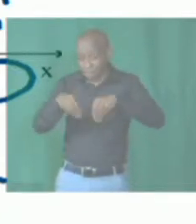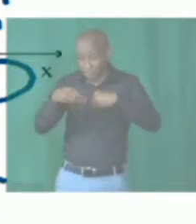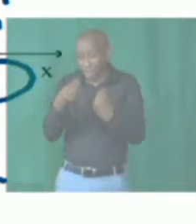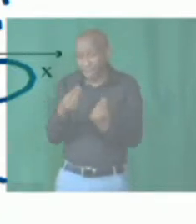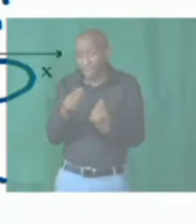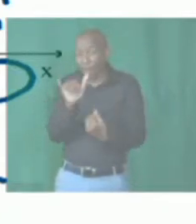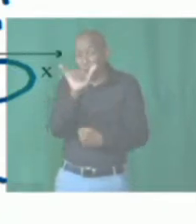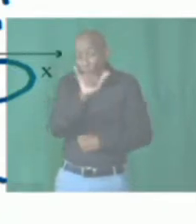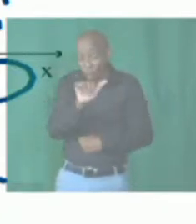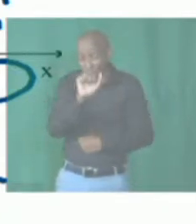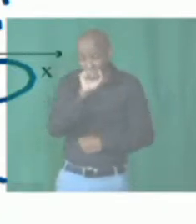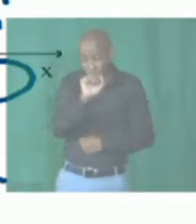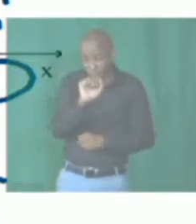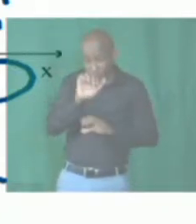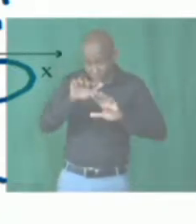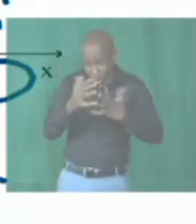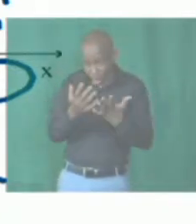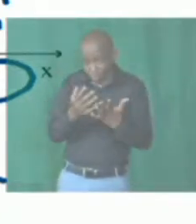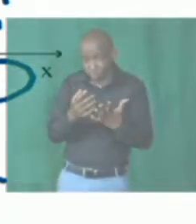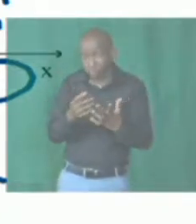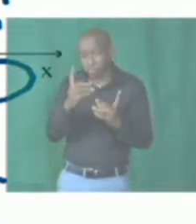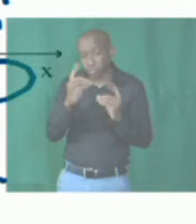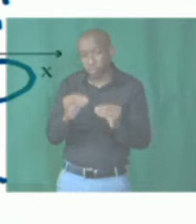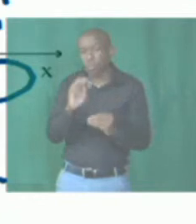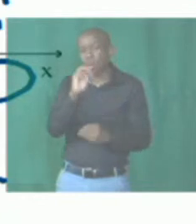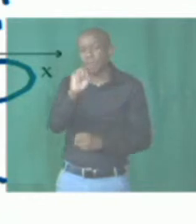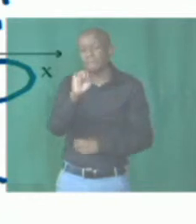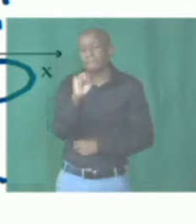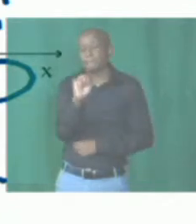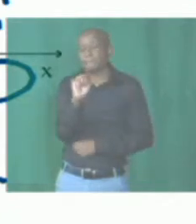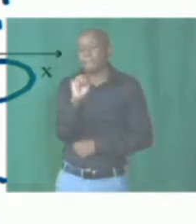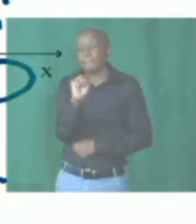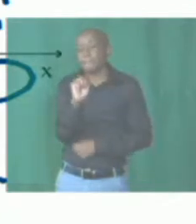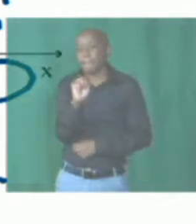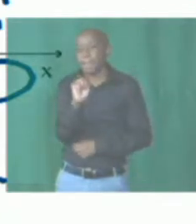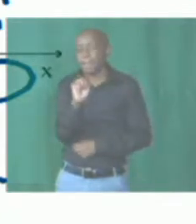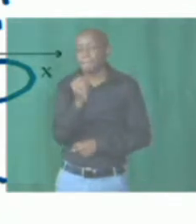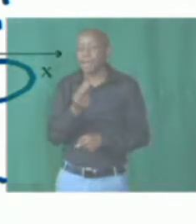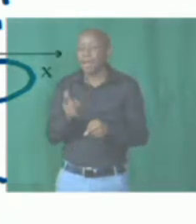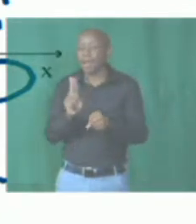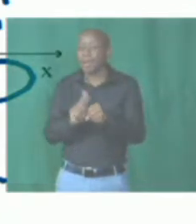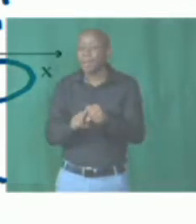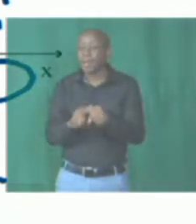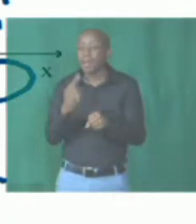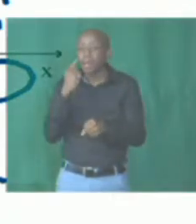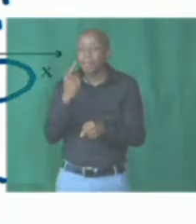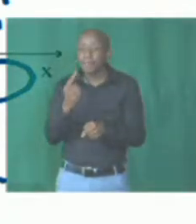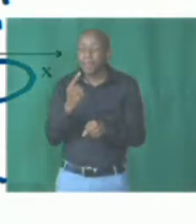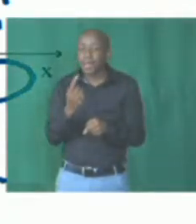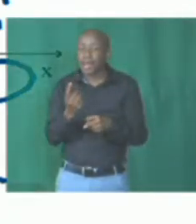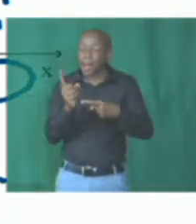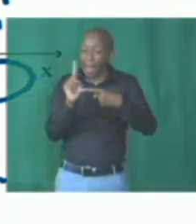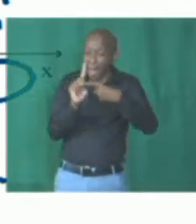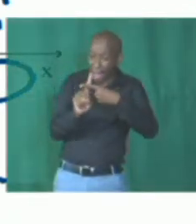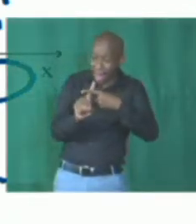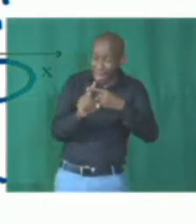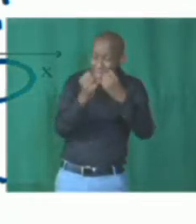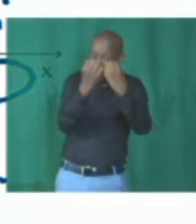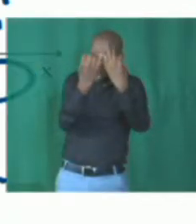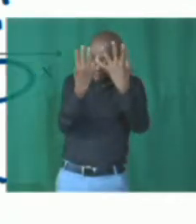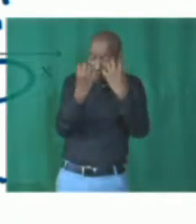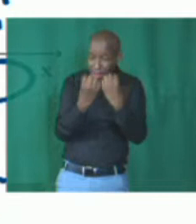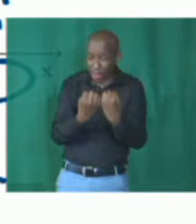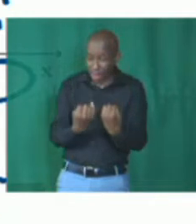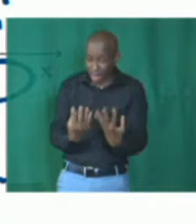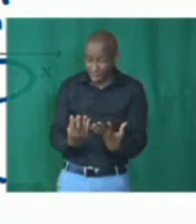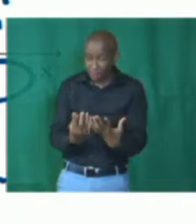the y coordinate of the midpoint. So again, You will add the number that's here